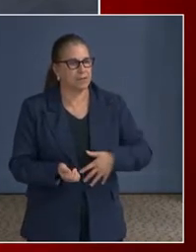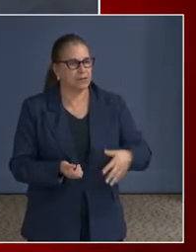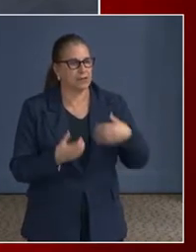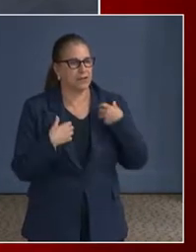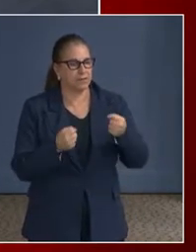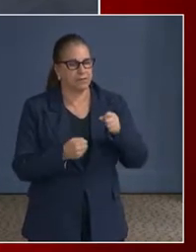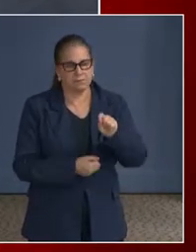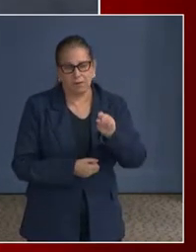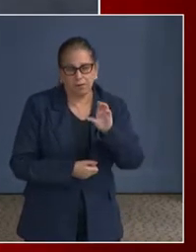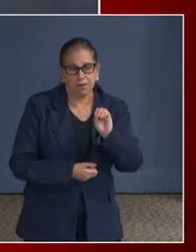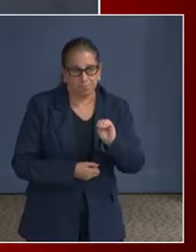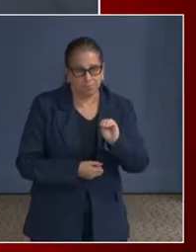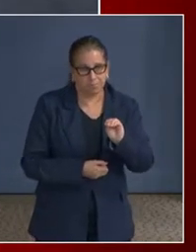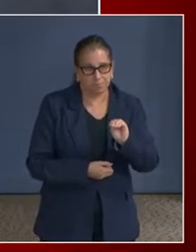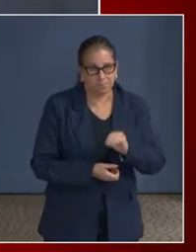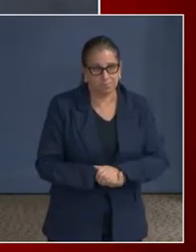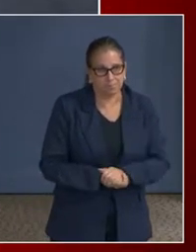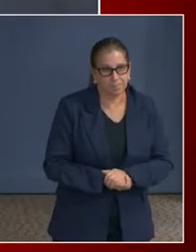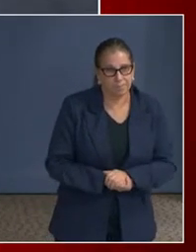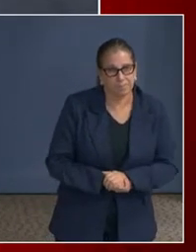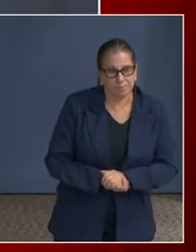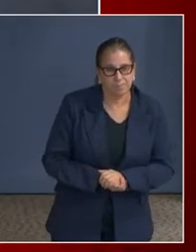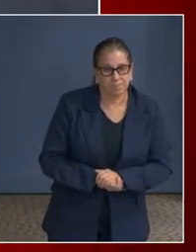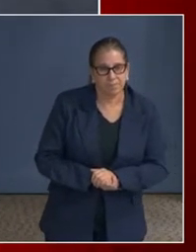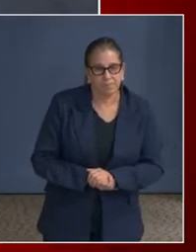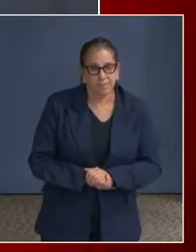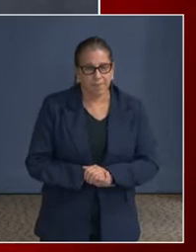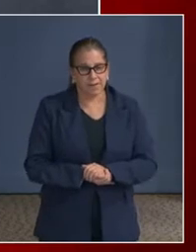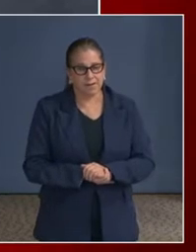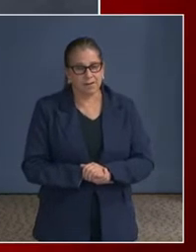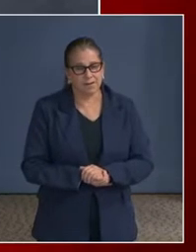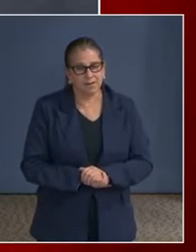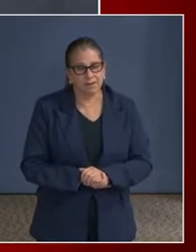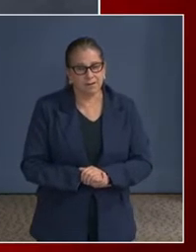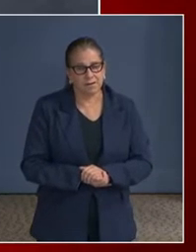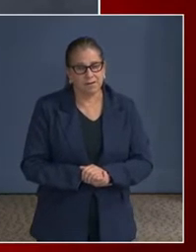quality than you would have, say, with a reporter on the rooftop